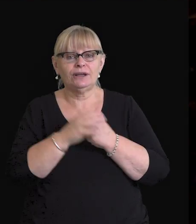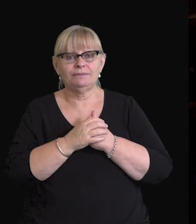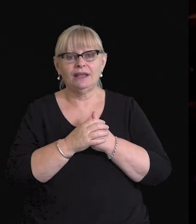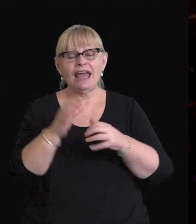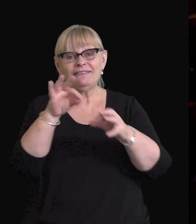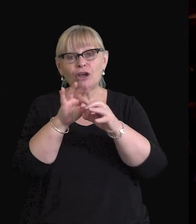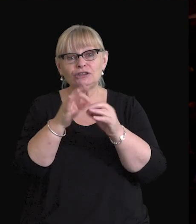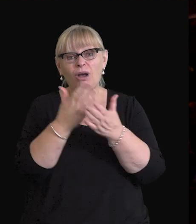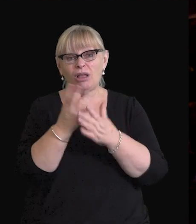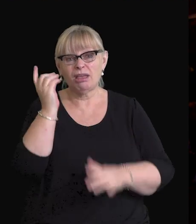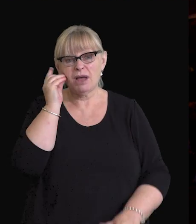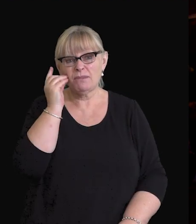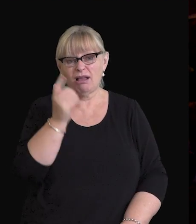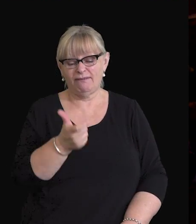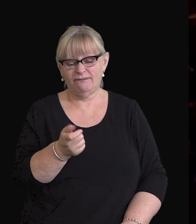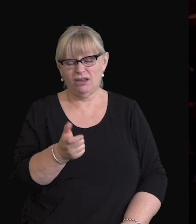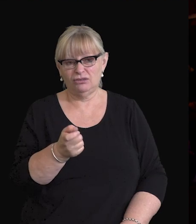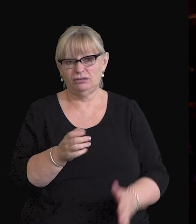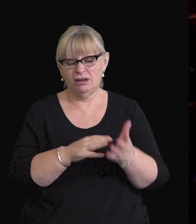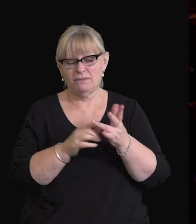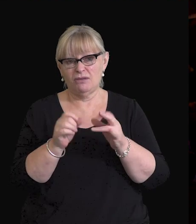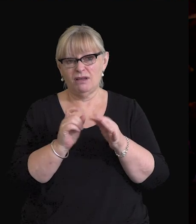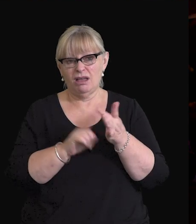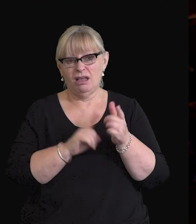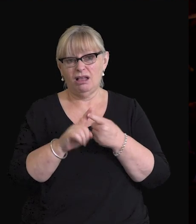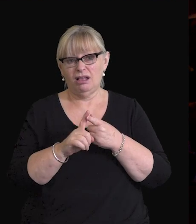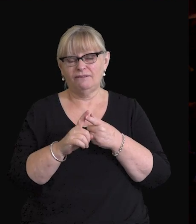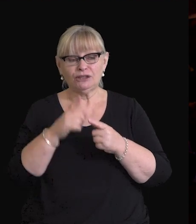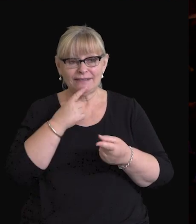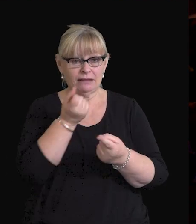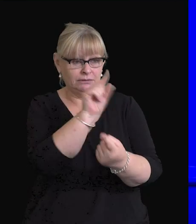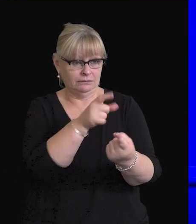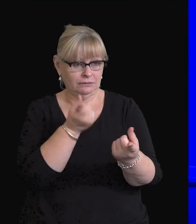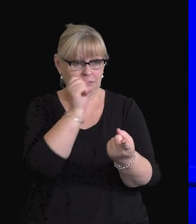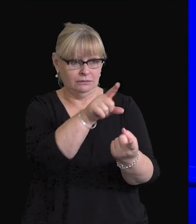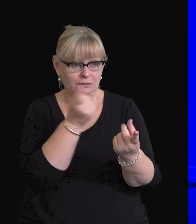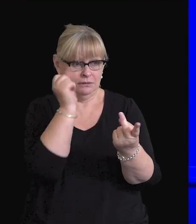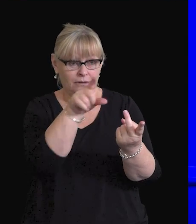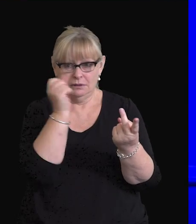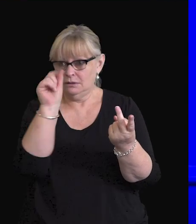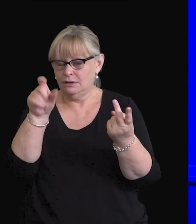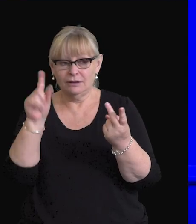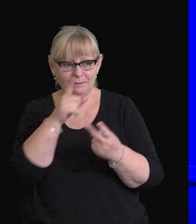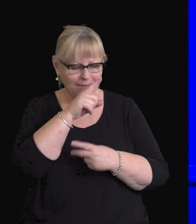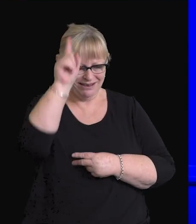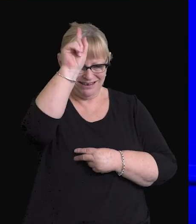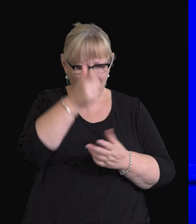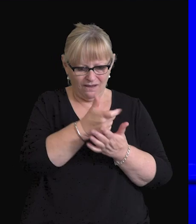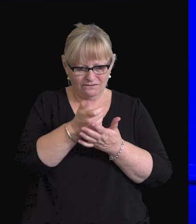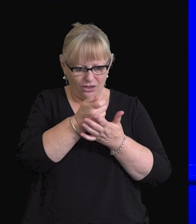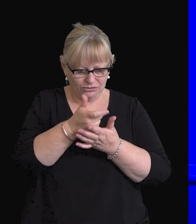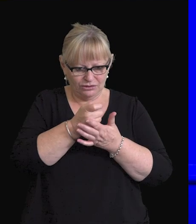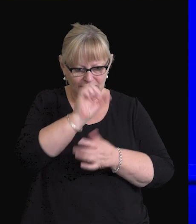And voting on their mobile phones. Mobile voting. They push out real-time issues for the citizens to vote on, to provide ideas